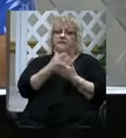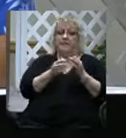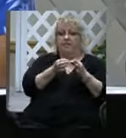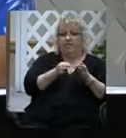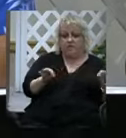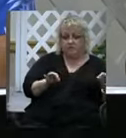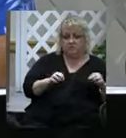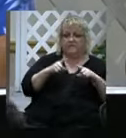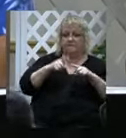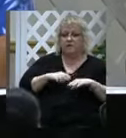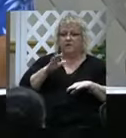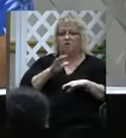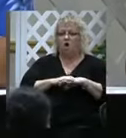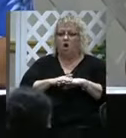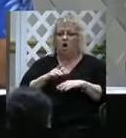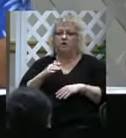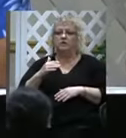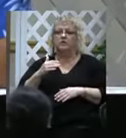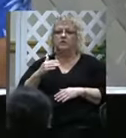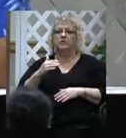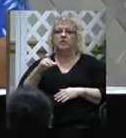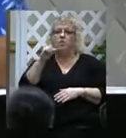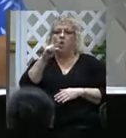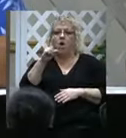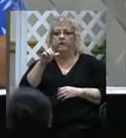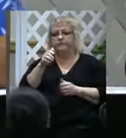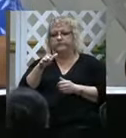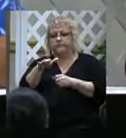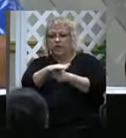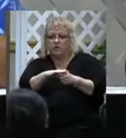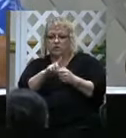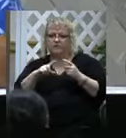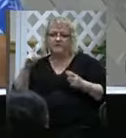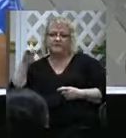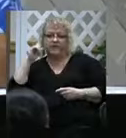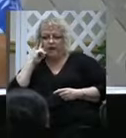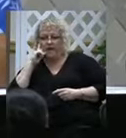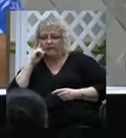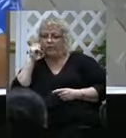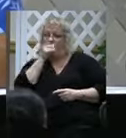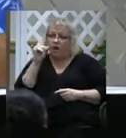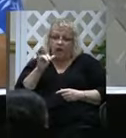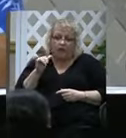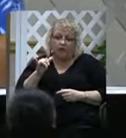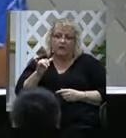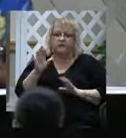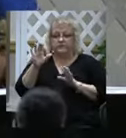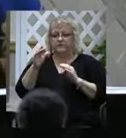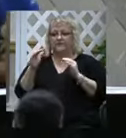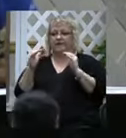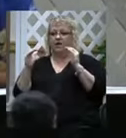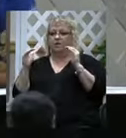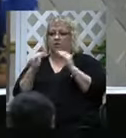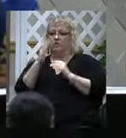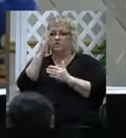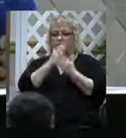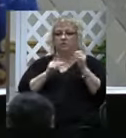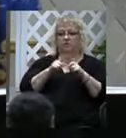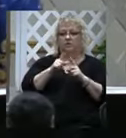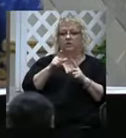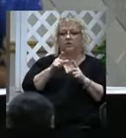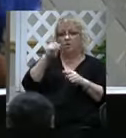on the intonation of where you're from what part of the world, and how it sounds. I always equate it to something that we can all